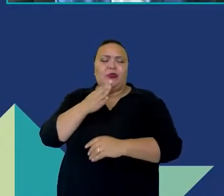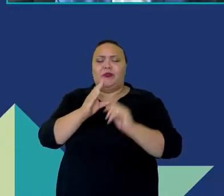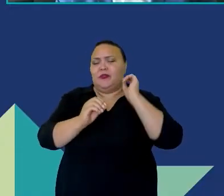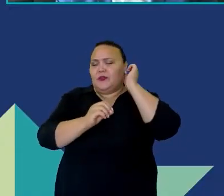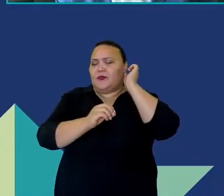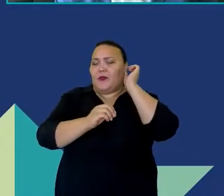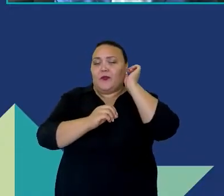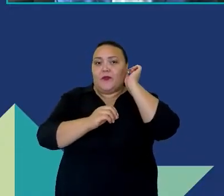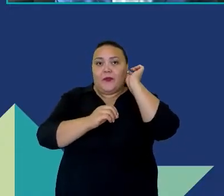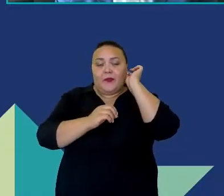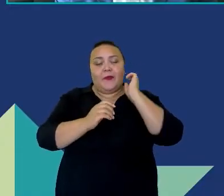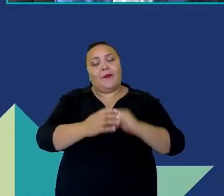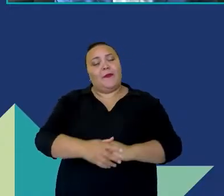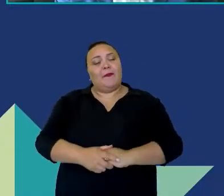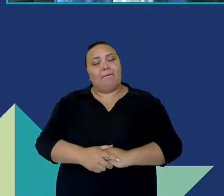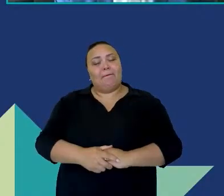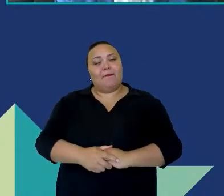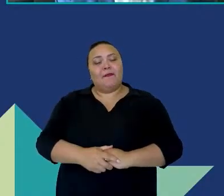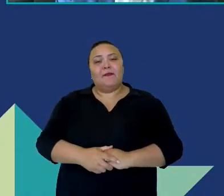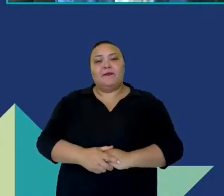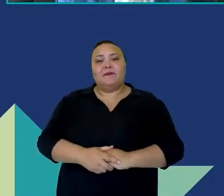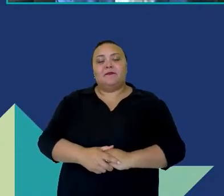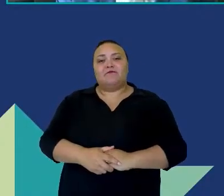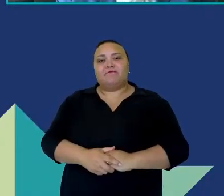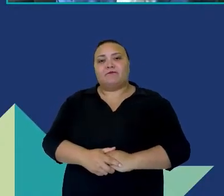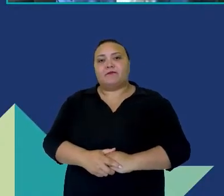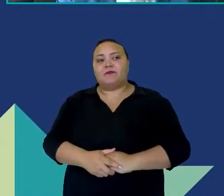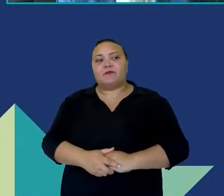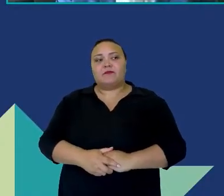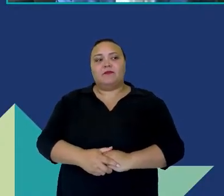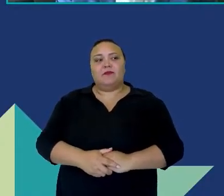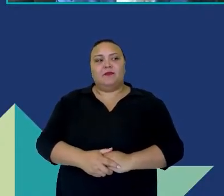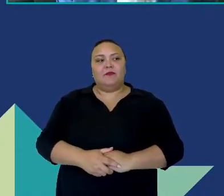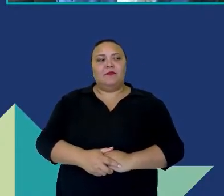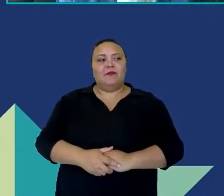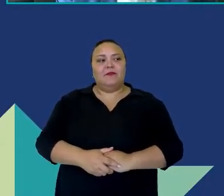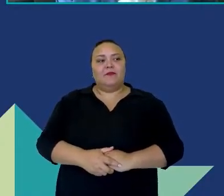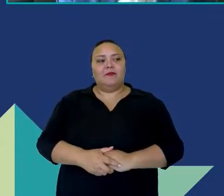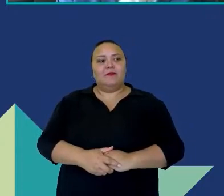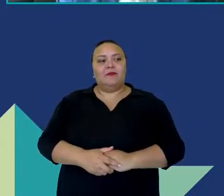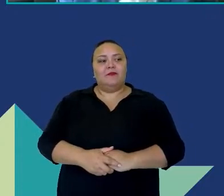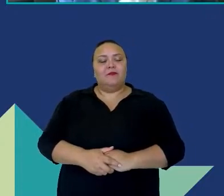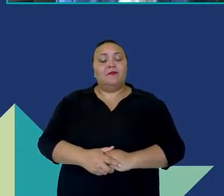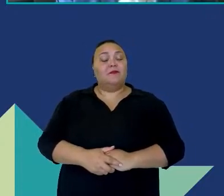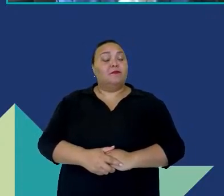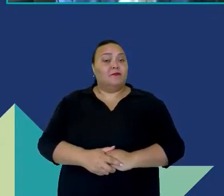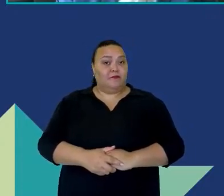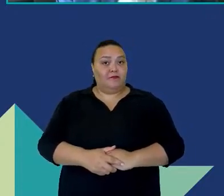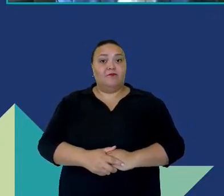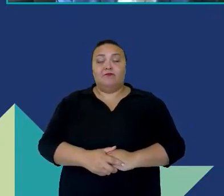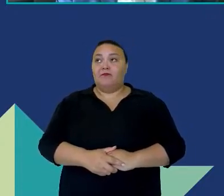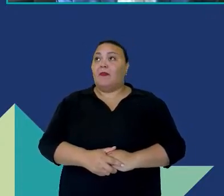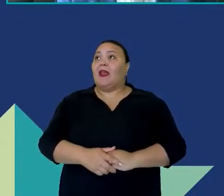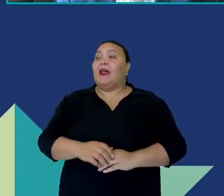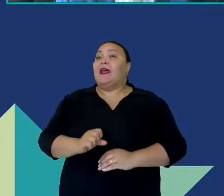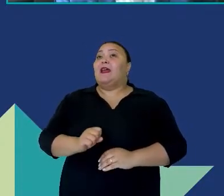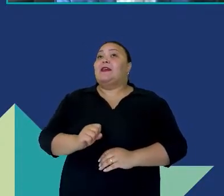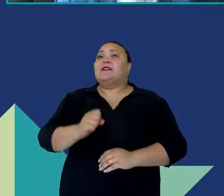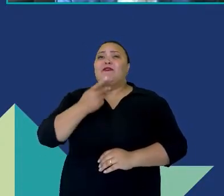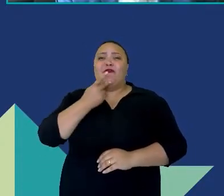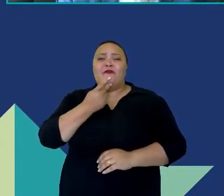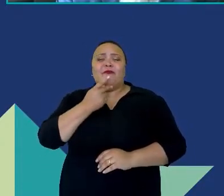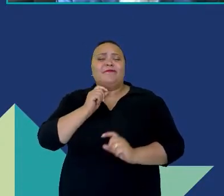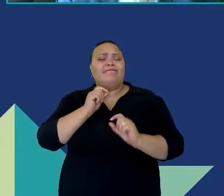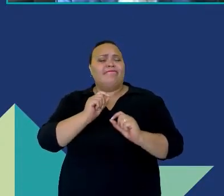goes up by 500,000 cubic meters, that's an operational control. It's not a critical control. The dam didn't fail because